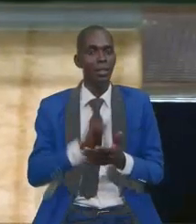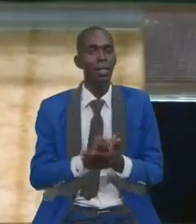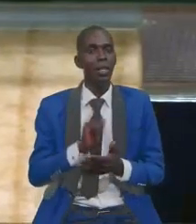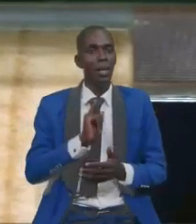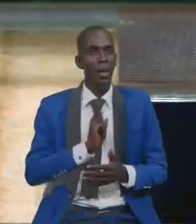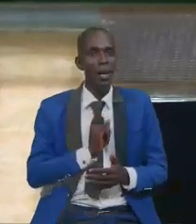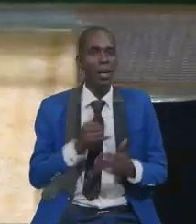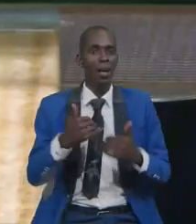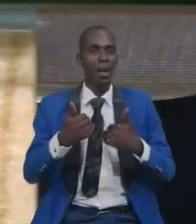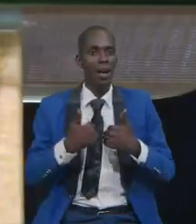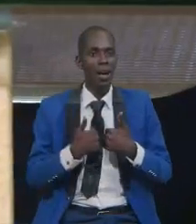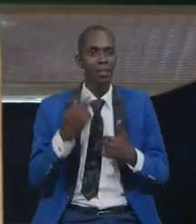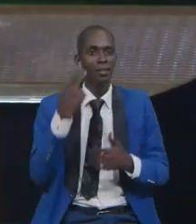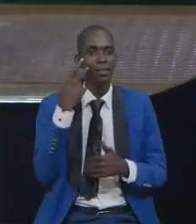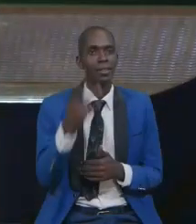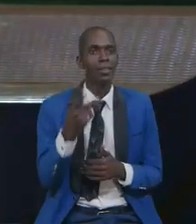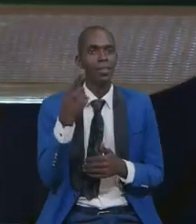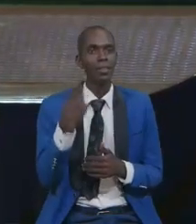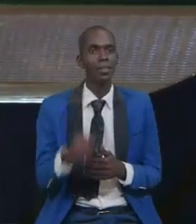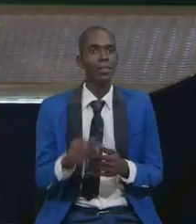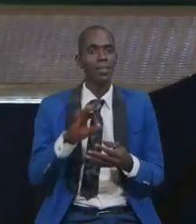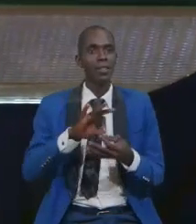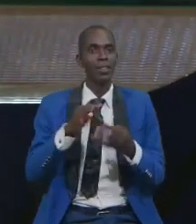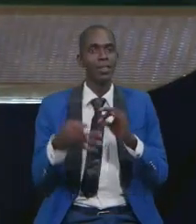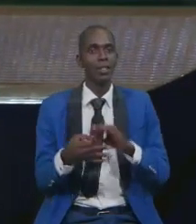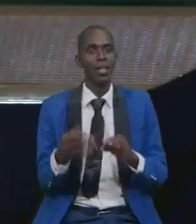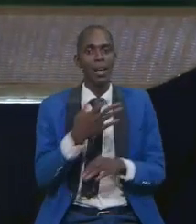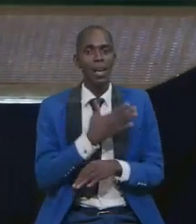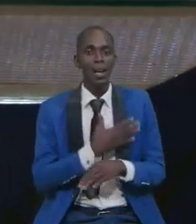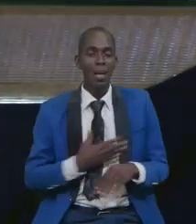I have seen, and the